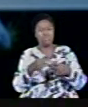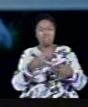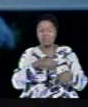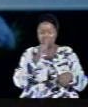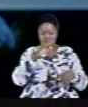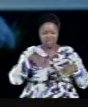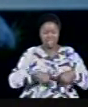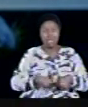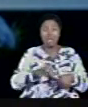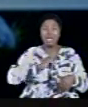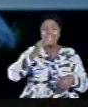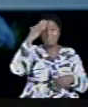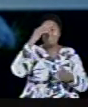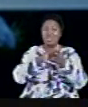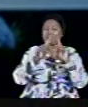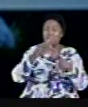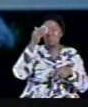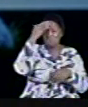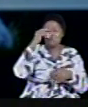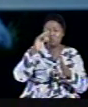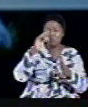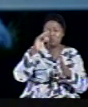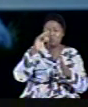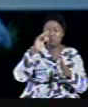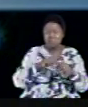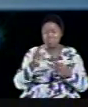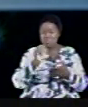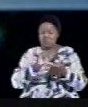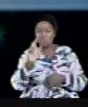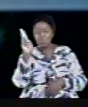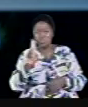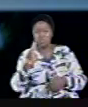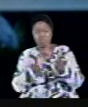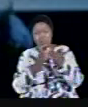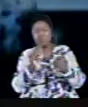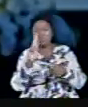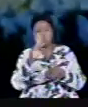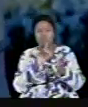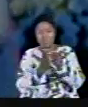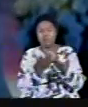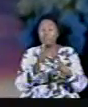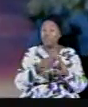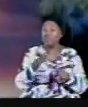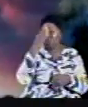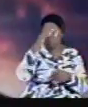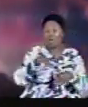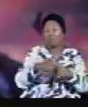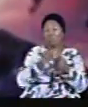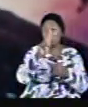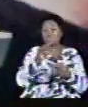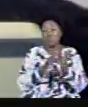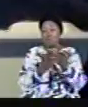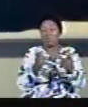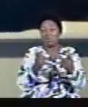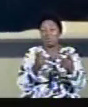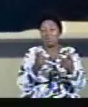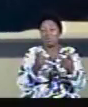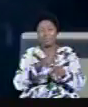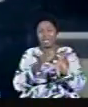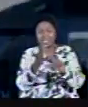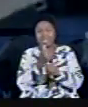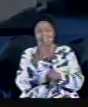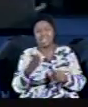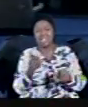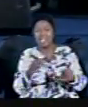the Bible. He quotes Bible. But you know the way he quotes the Bible, every time I get near him, every time I